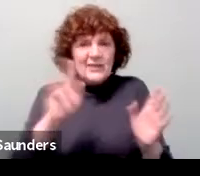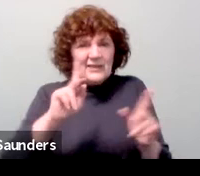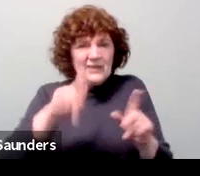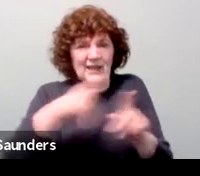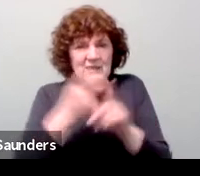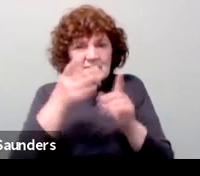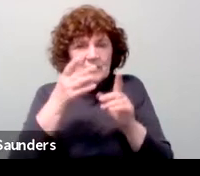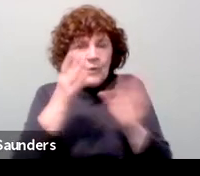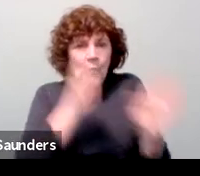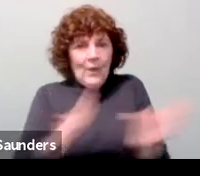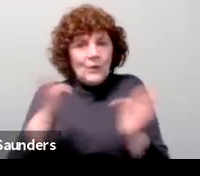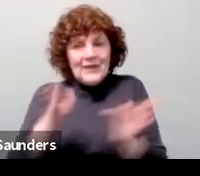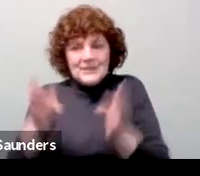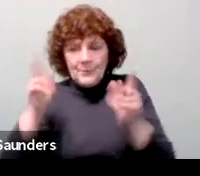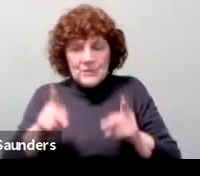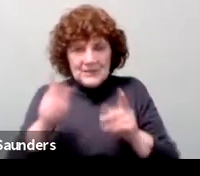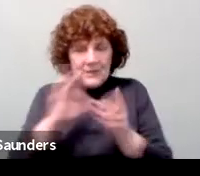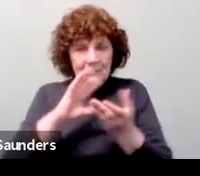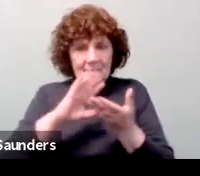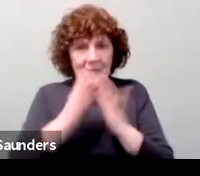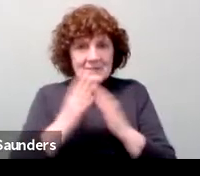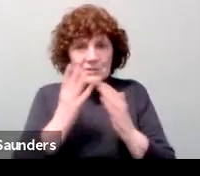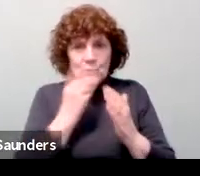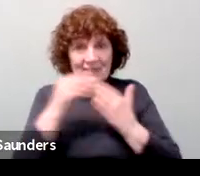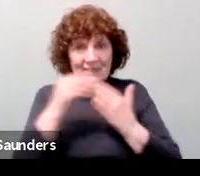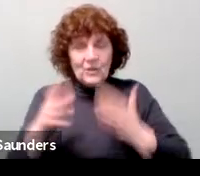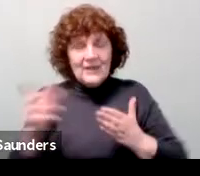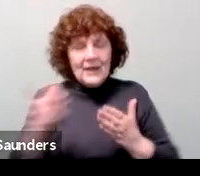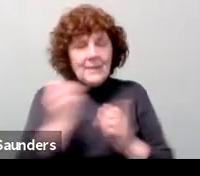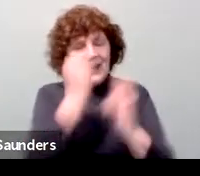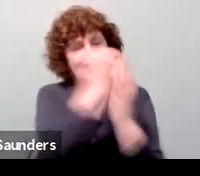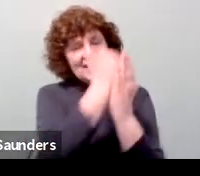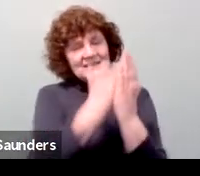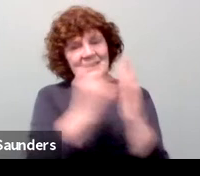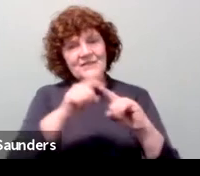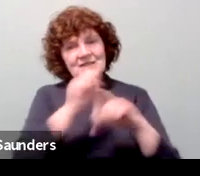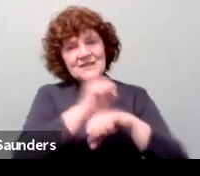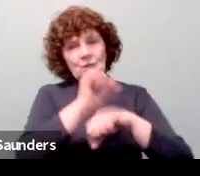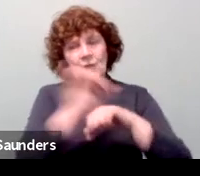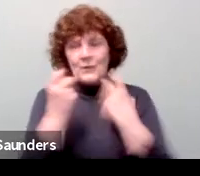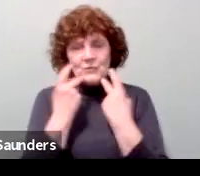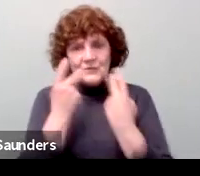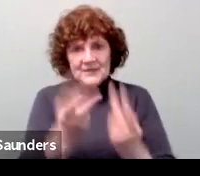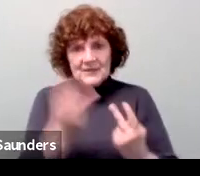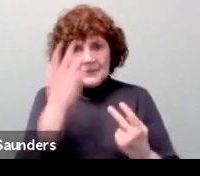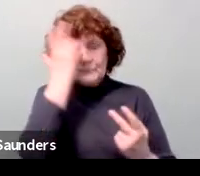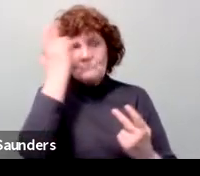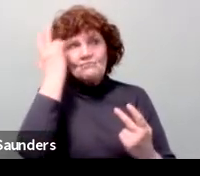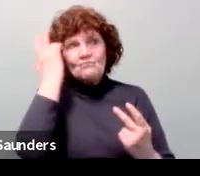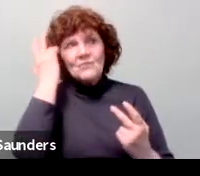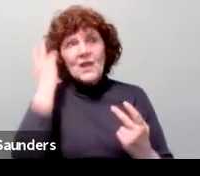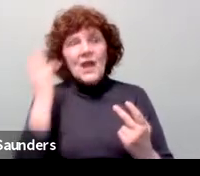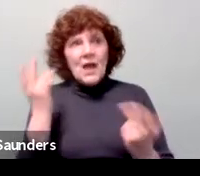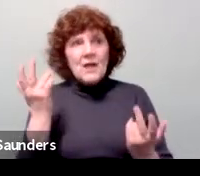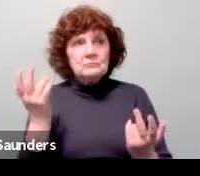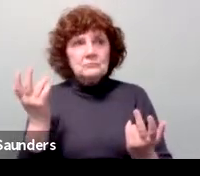leader, they made a list of the shuls they wanted to see. And in this timeline, the